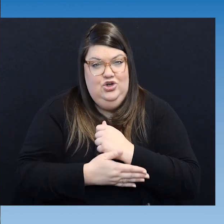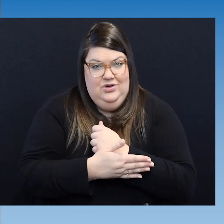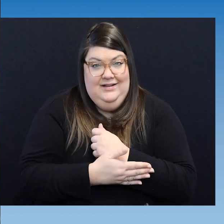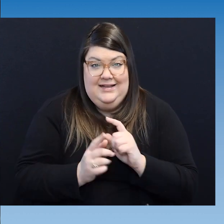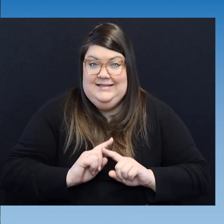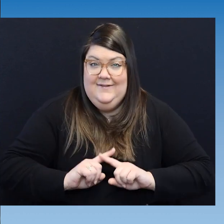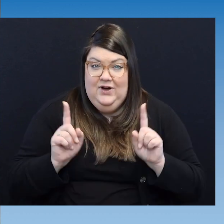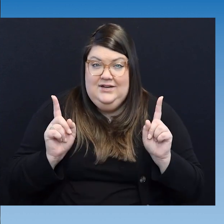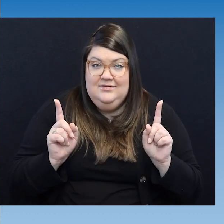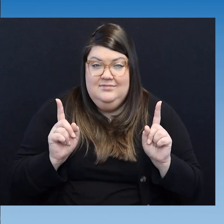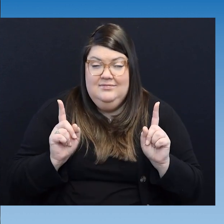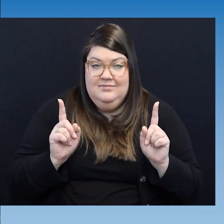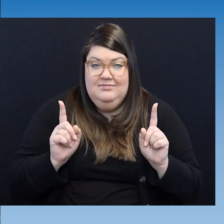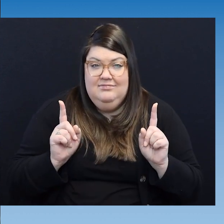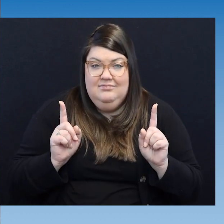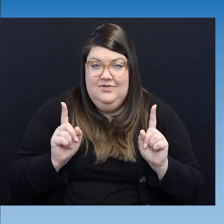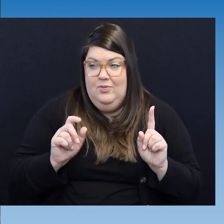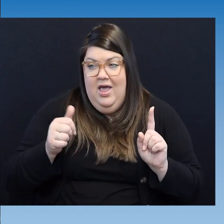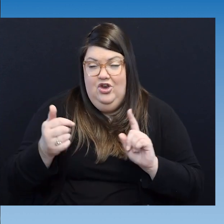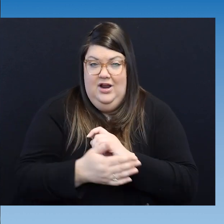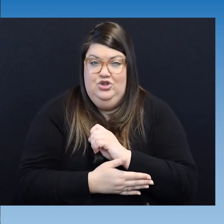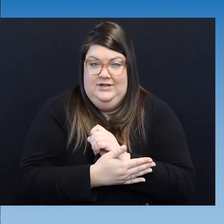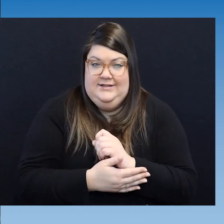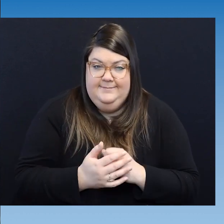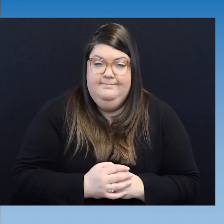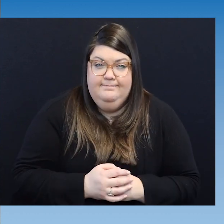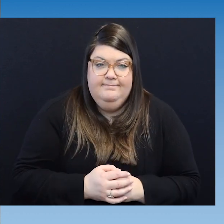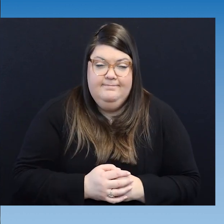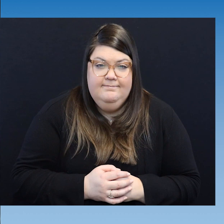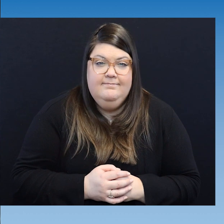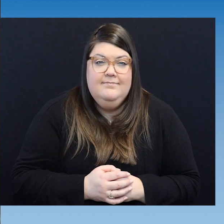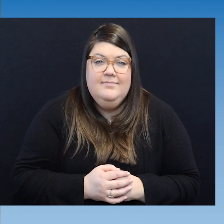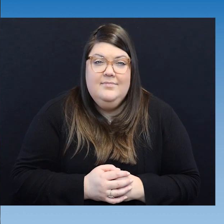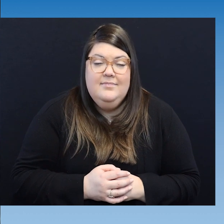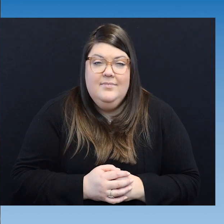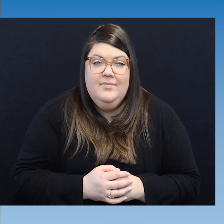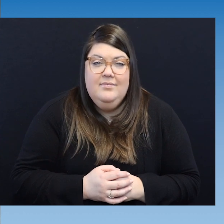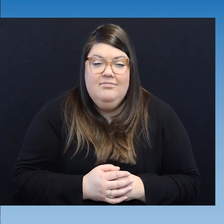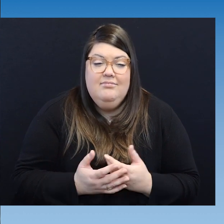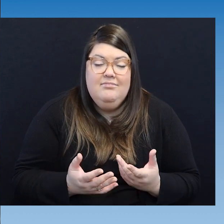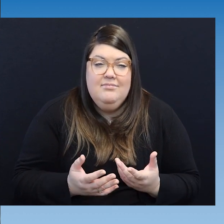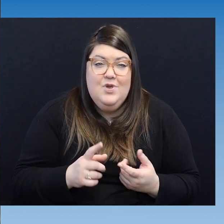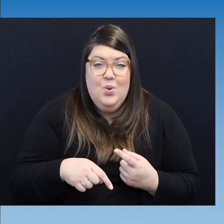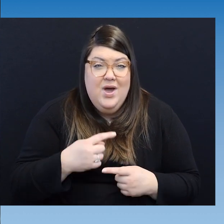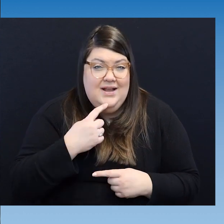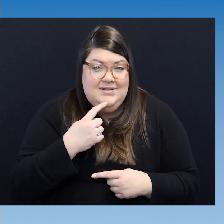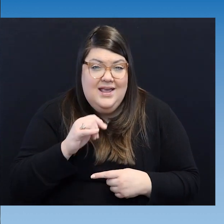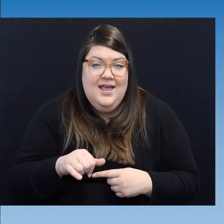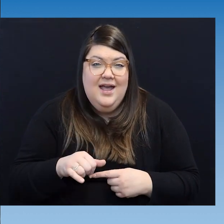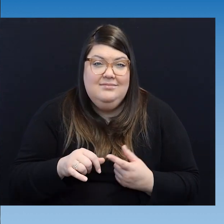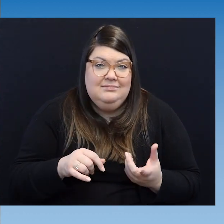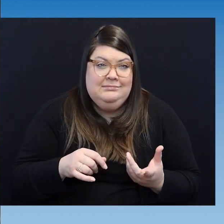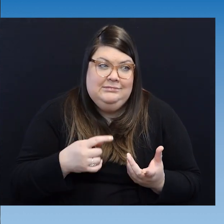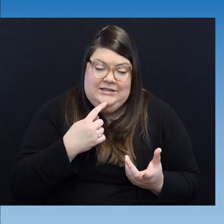different and from other countries. And when I say that, we get confused because we